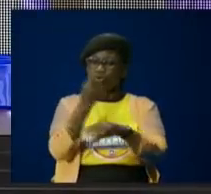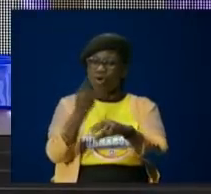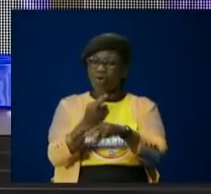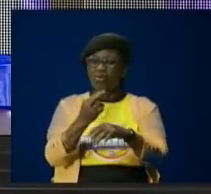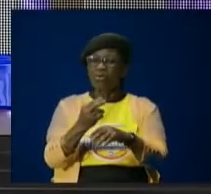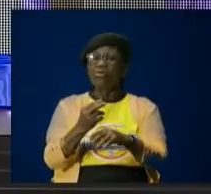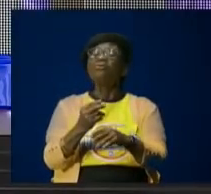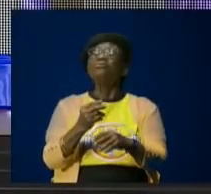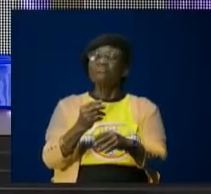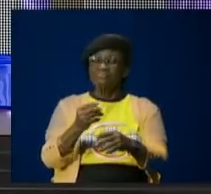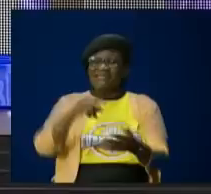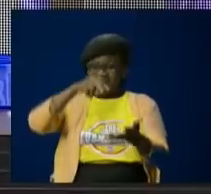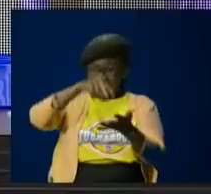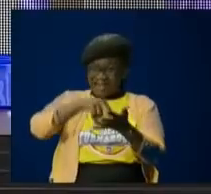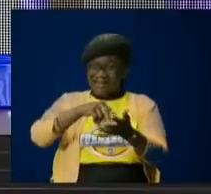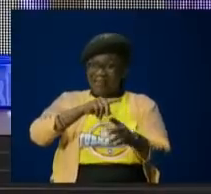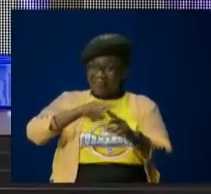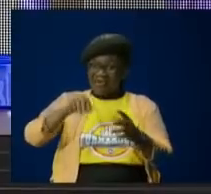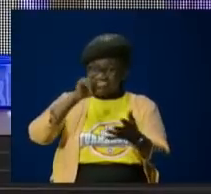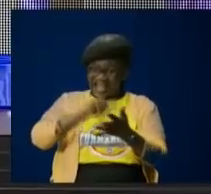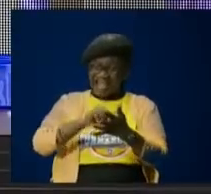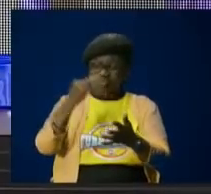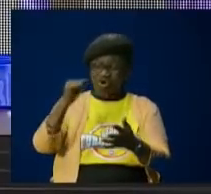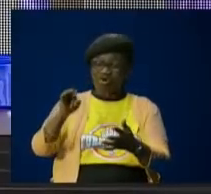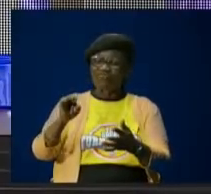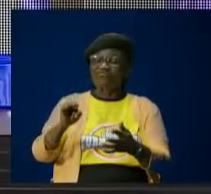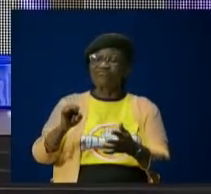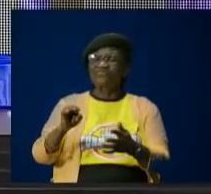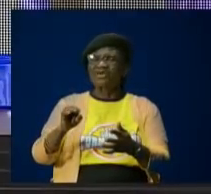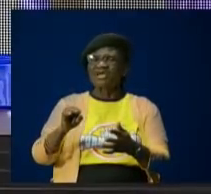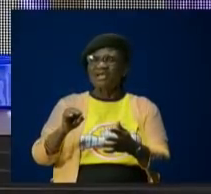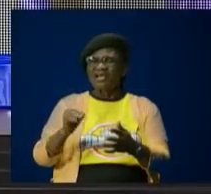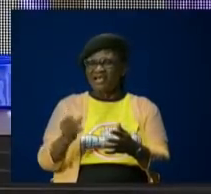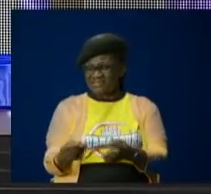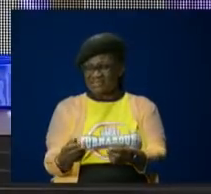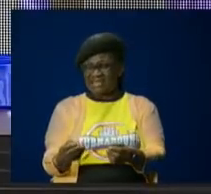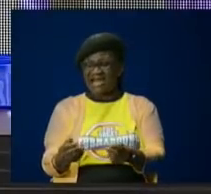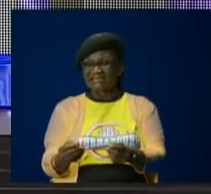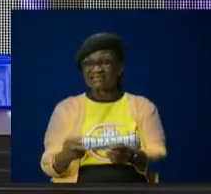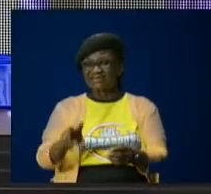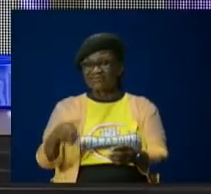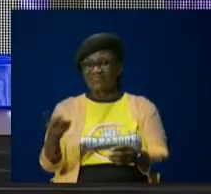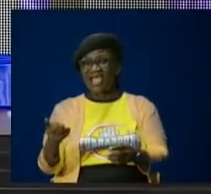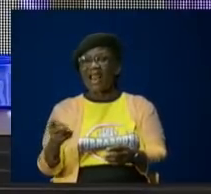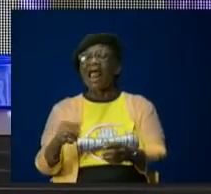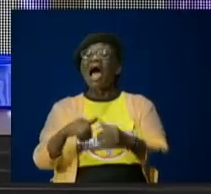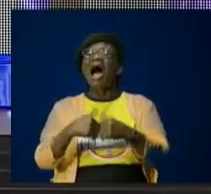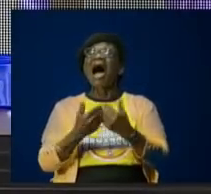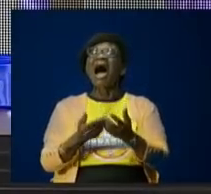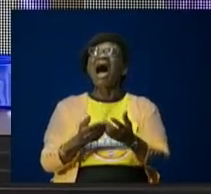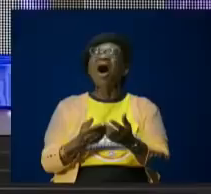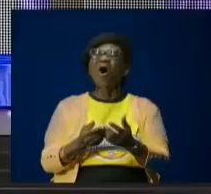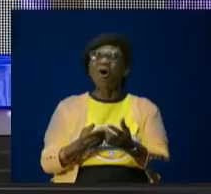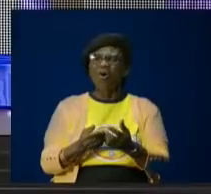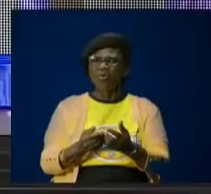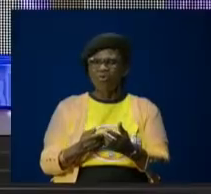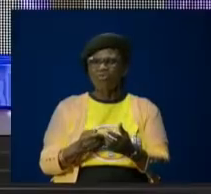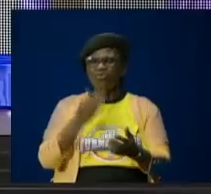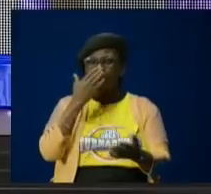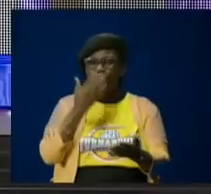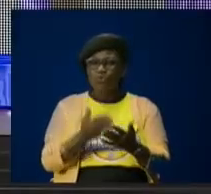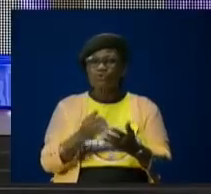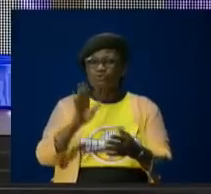fell. How solid is your foundation? God may want you to find out